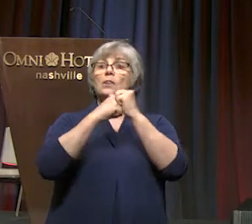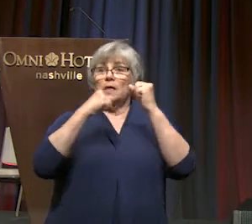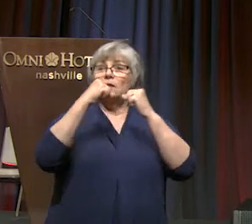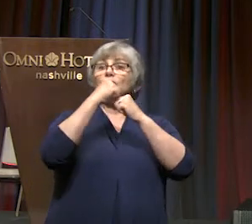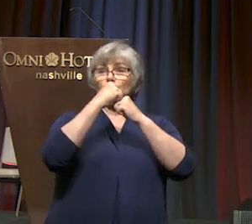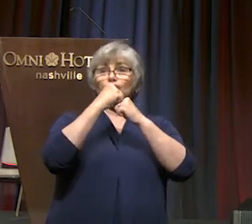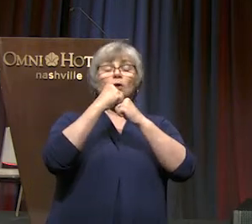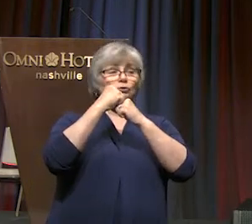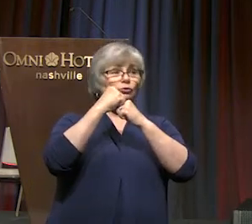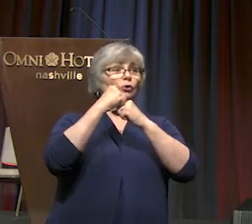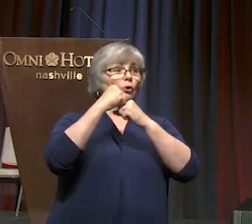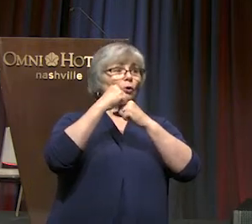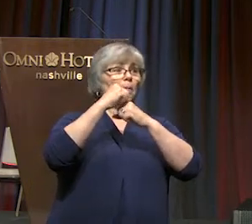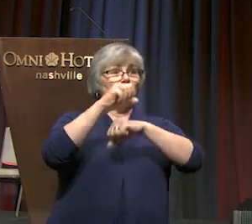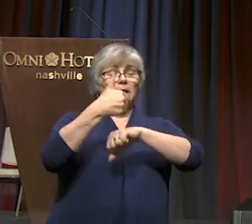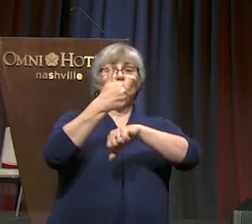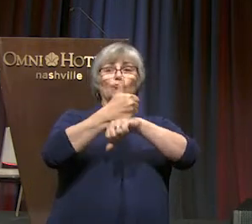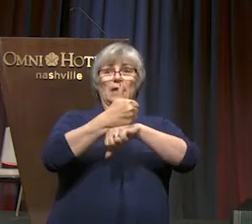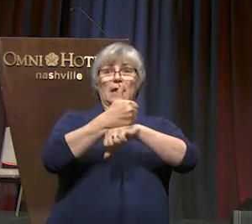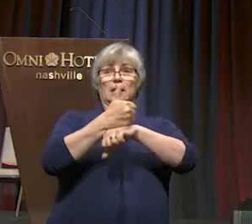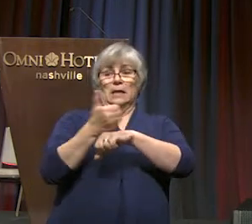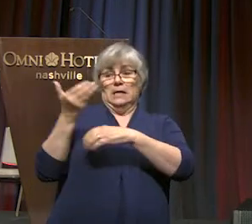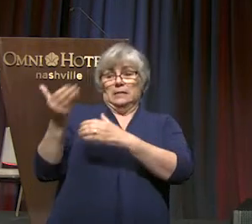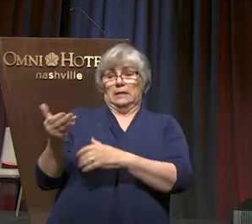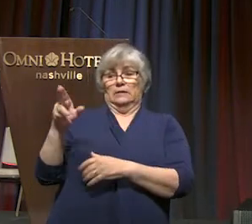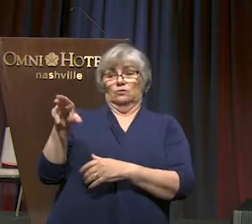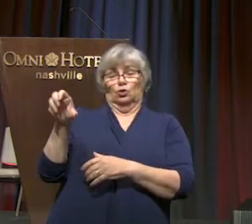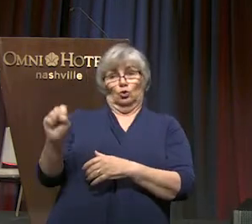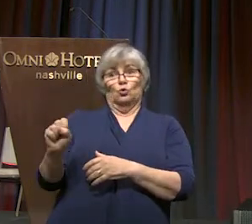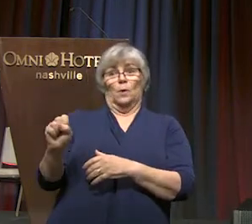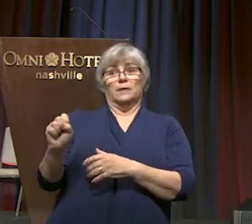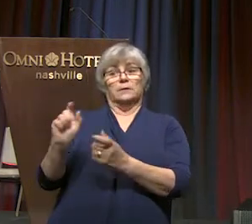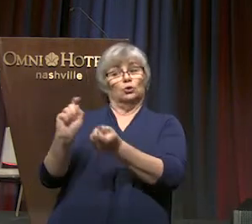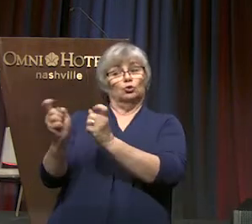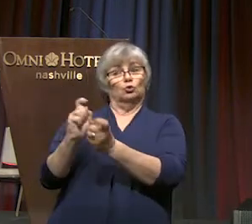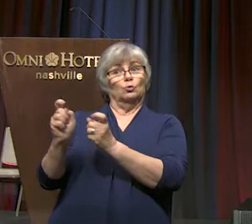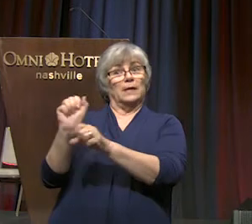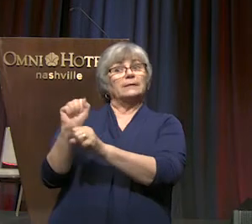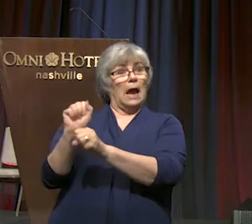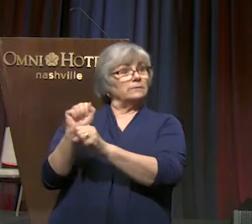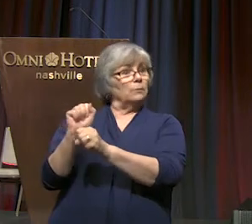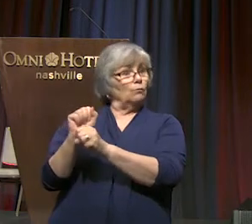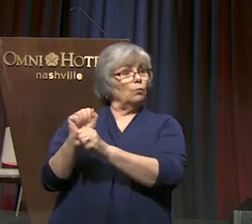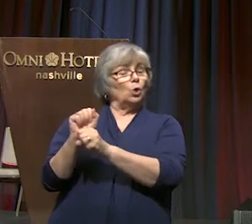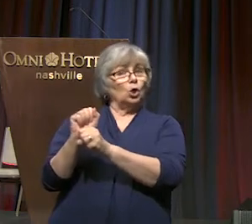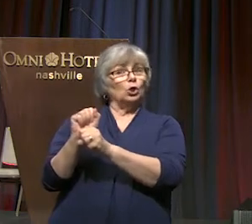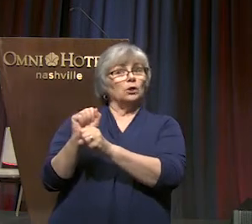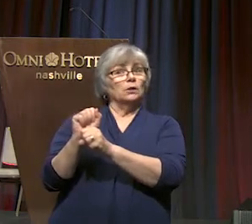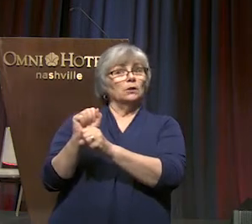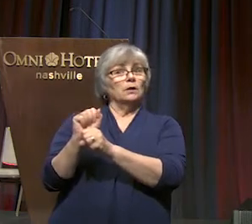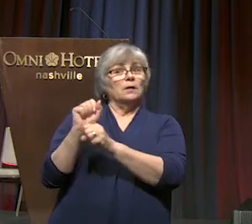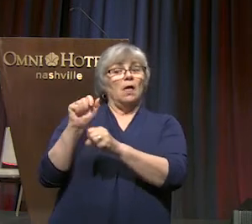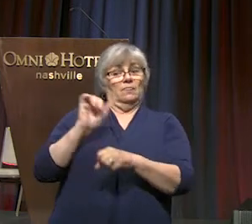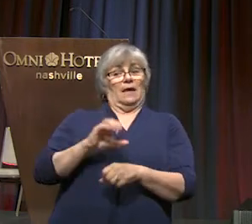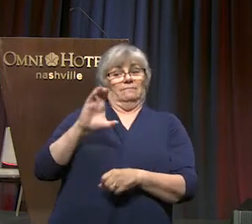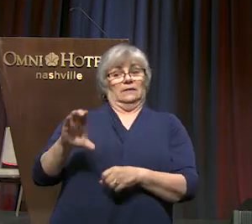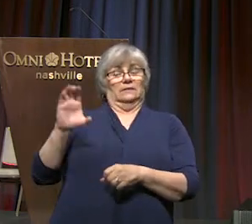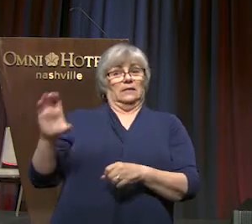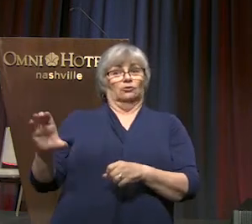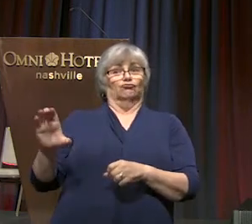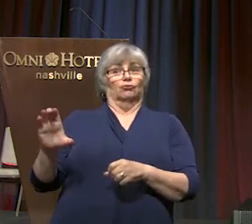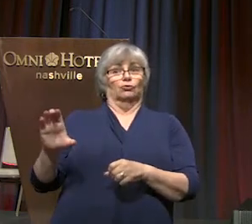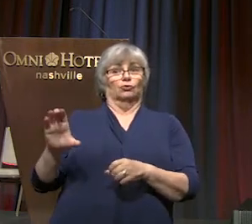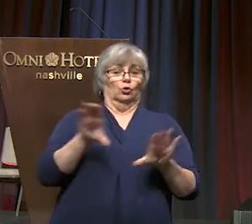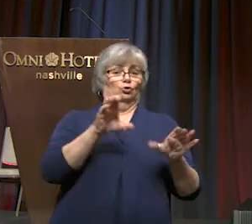created that gives the US a place to do the adaptive work that the central conferences do for